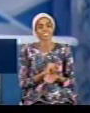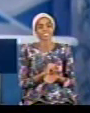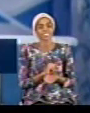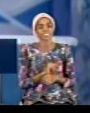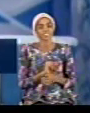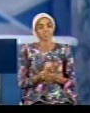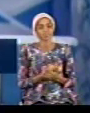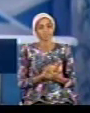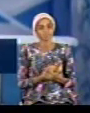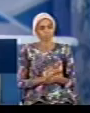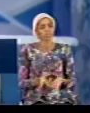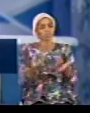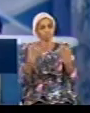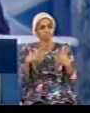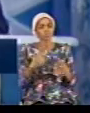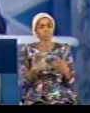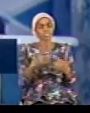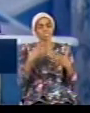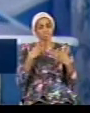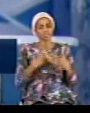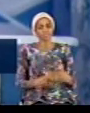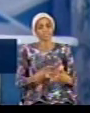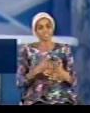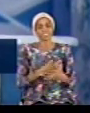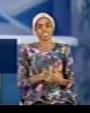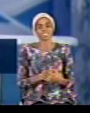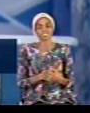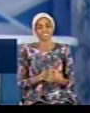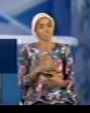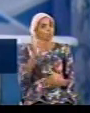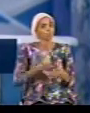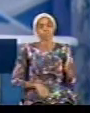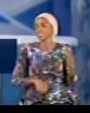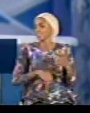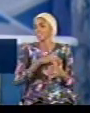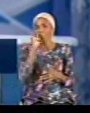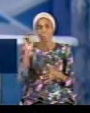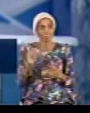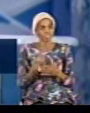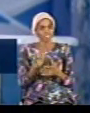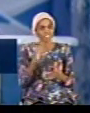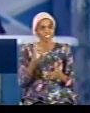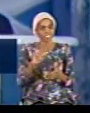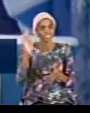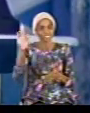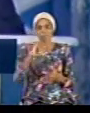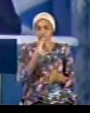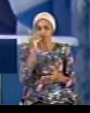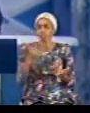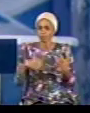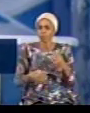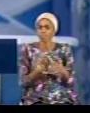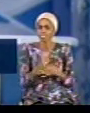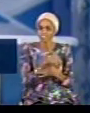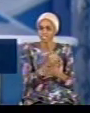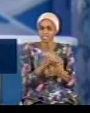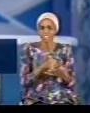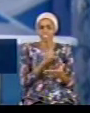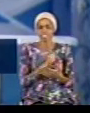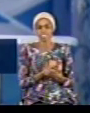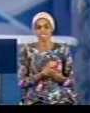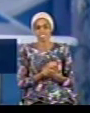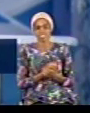To the front, whatever the testimony is, God did it. Whatever relief you have got,